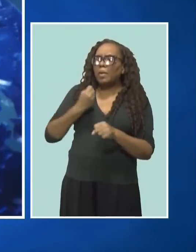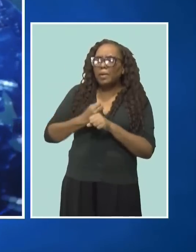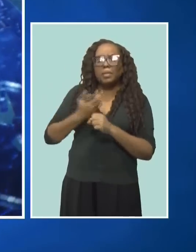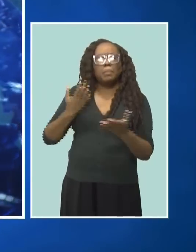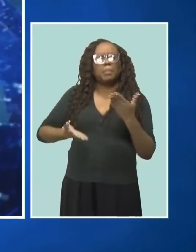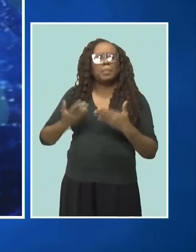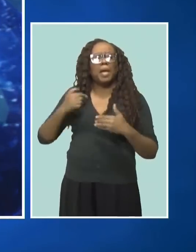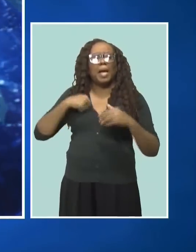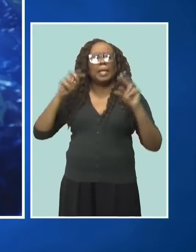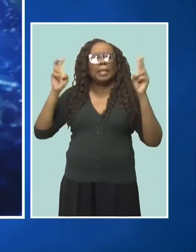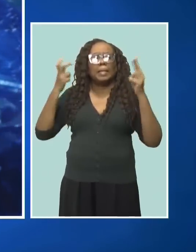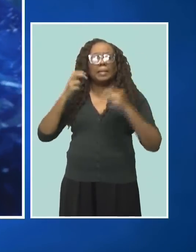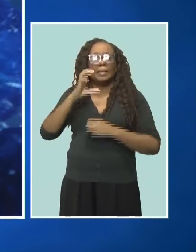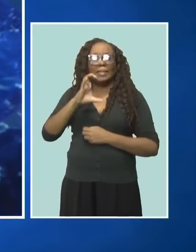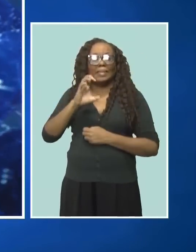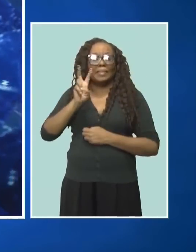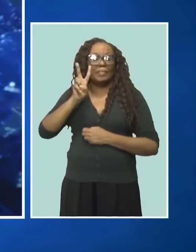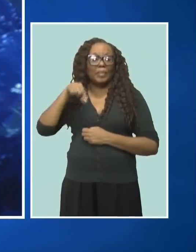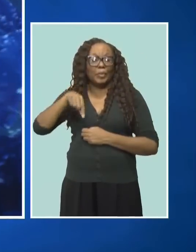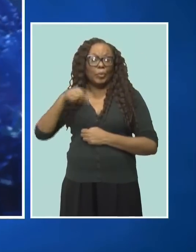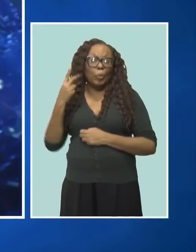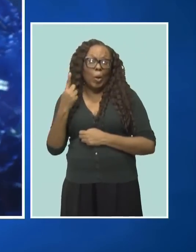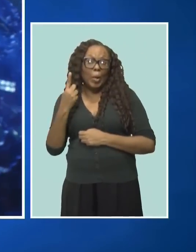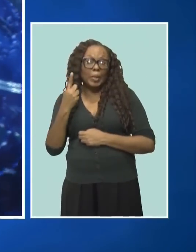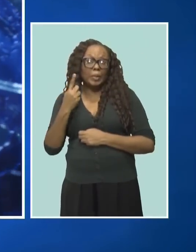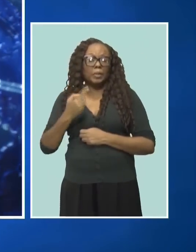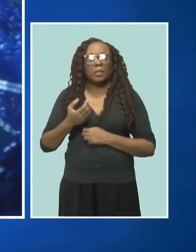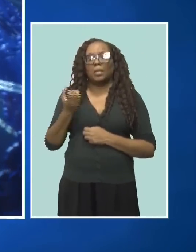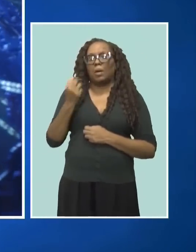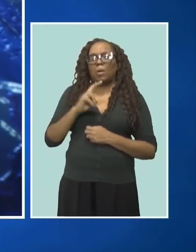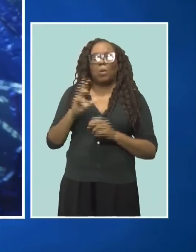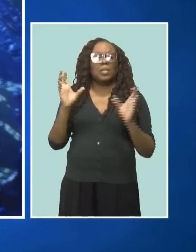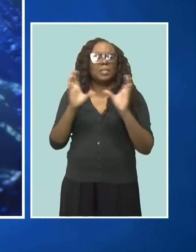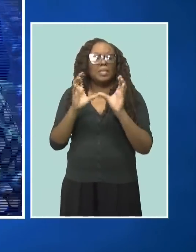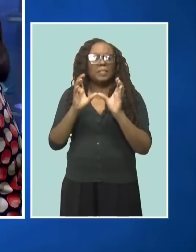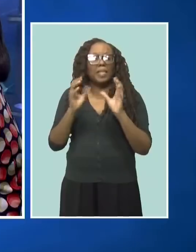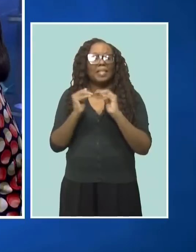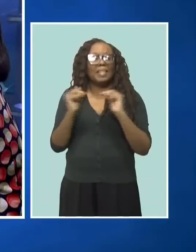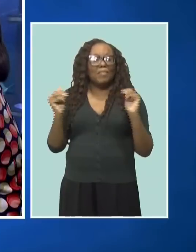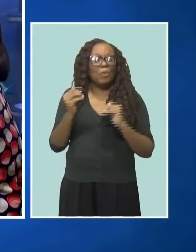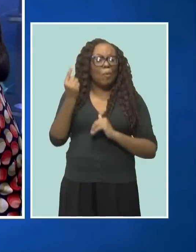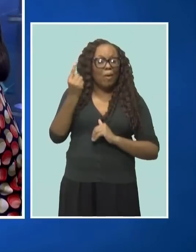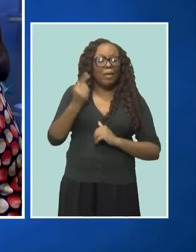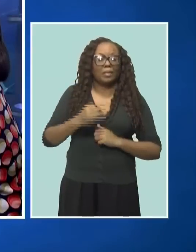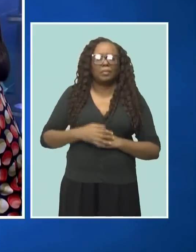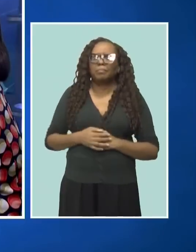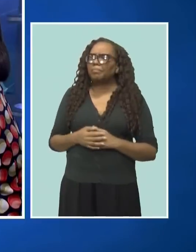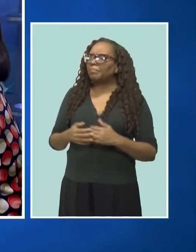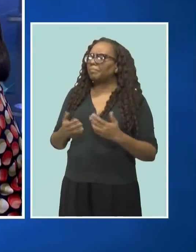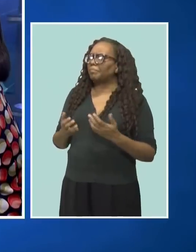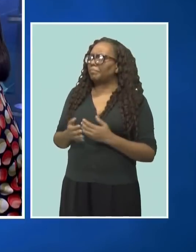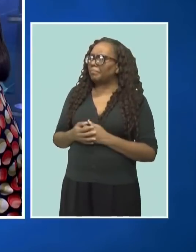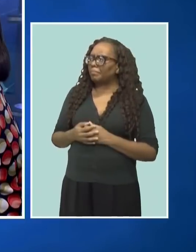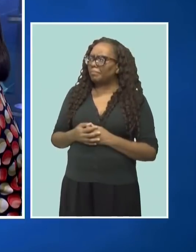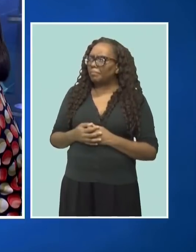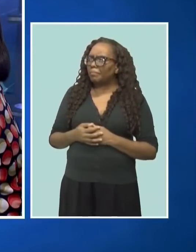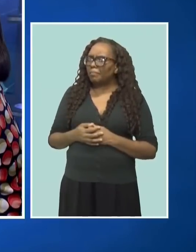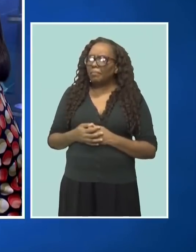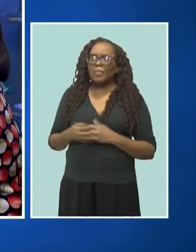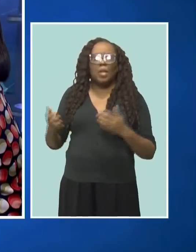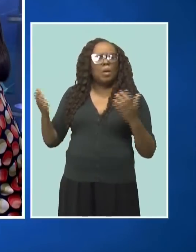CVQ1, CVQ level 2, okay, or even a certificate at level 1. All right. Now, exactly what will the